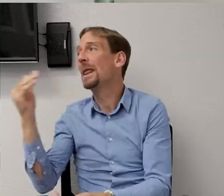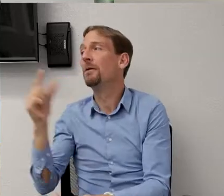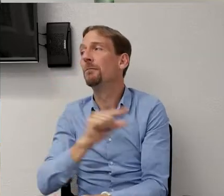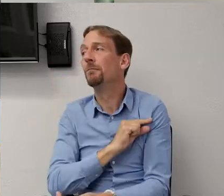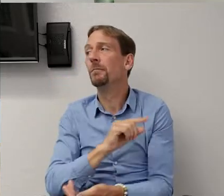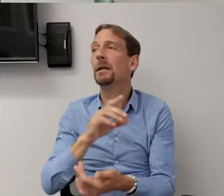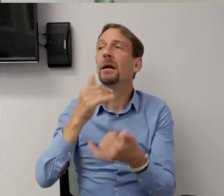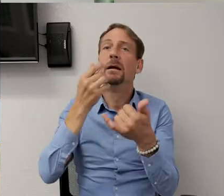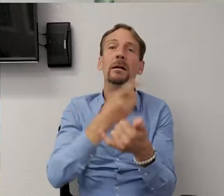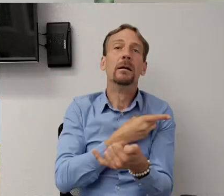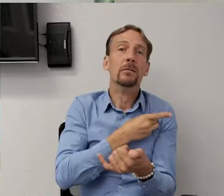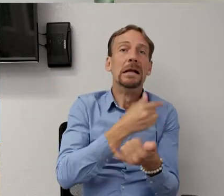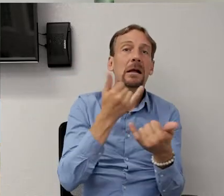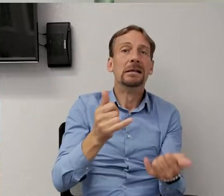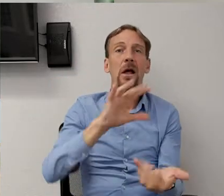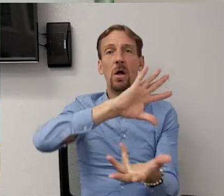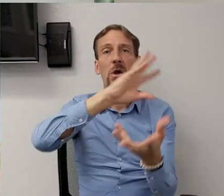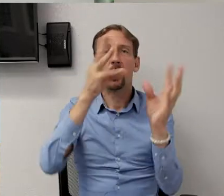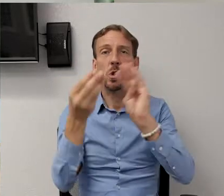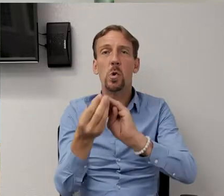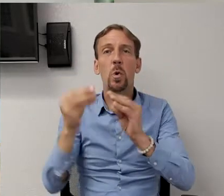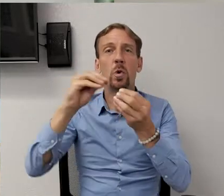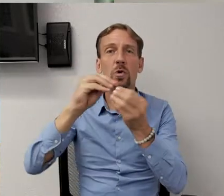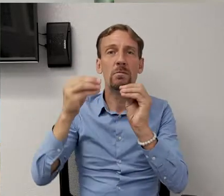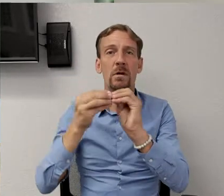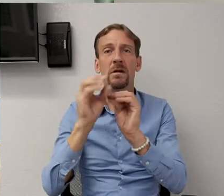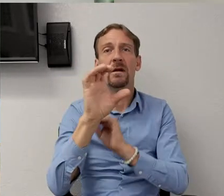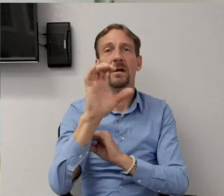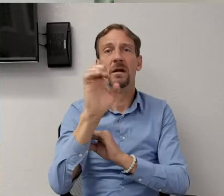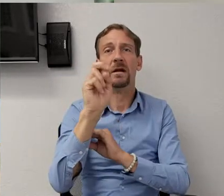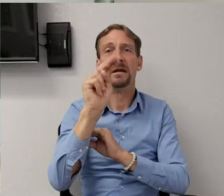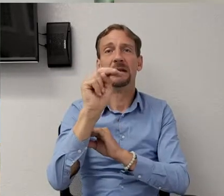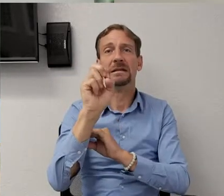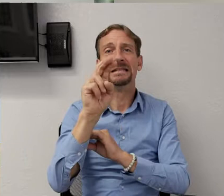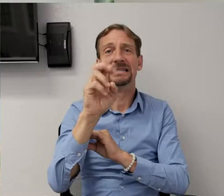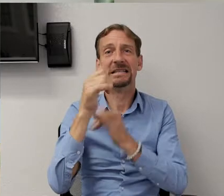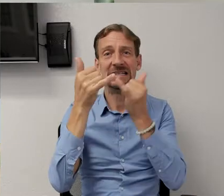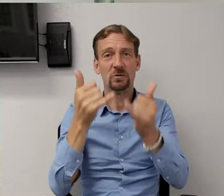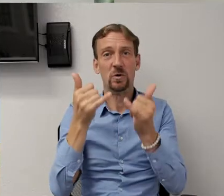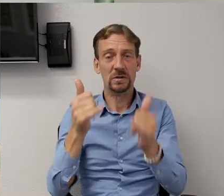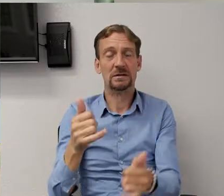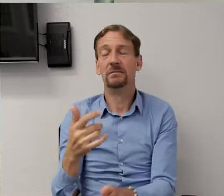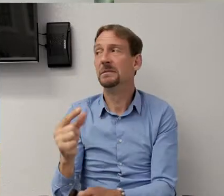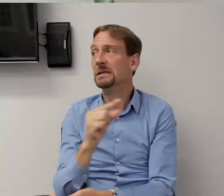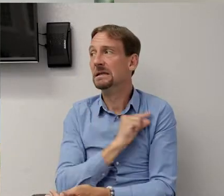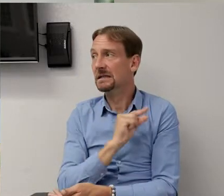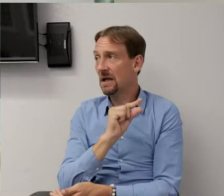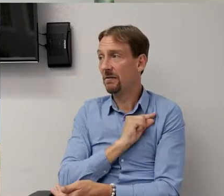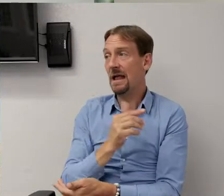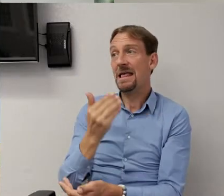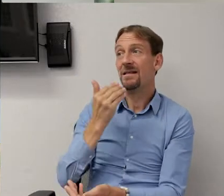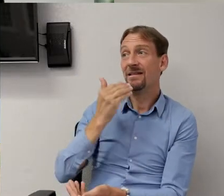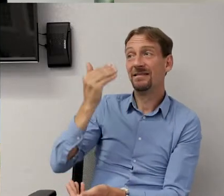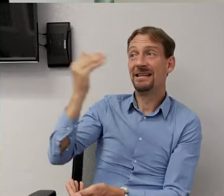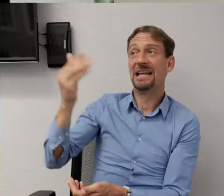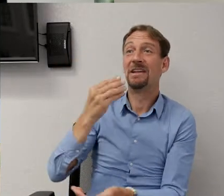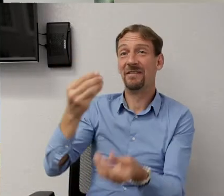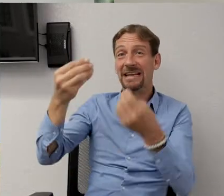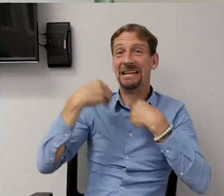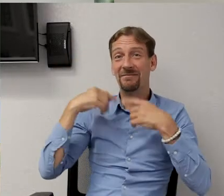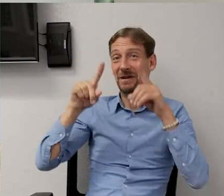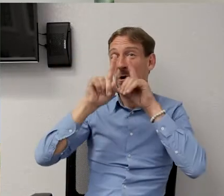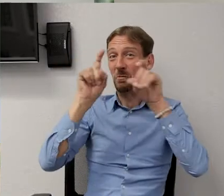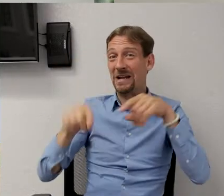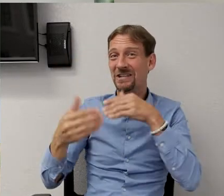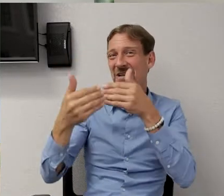So what is the current total hospital census today? Okay, well, thank you for giving me these questions in advance. So